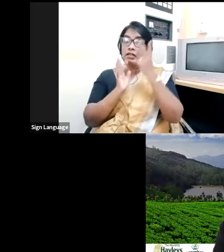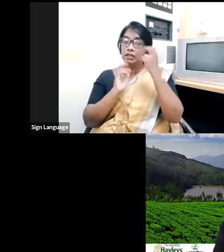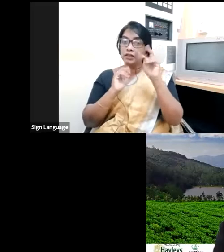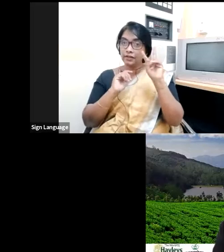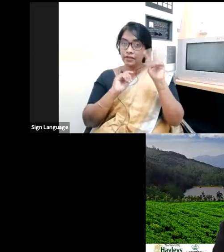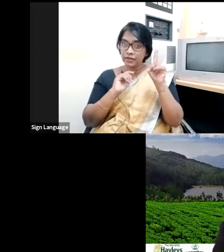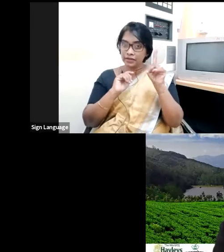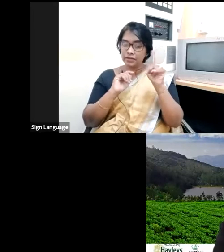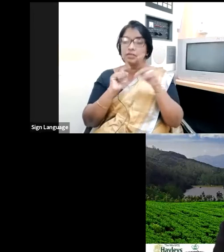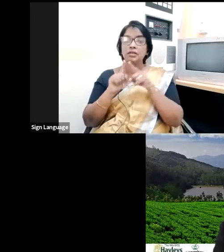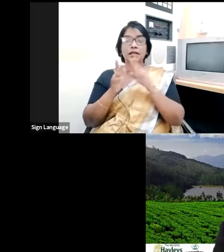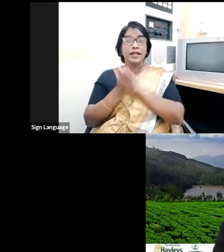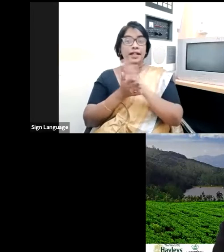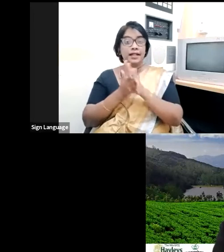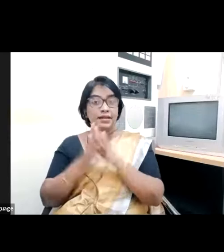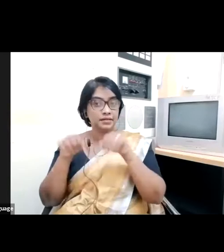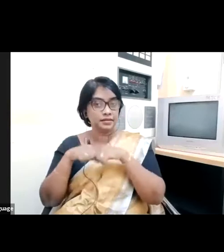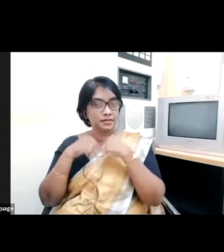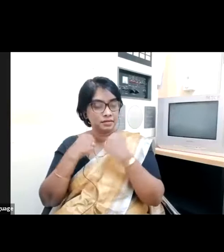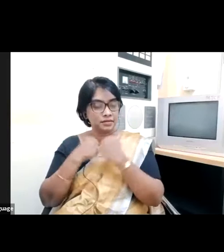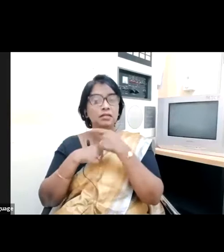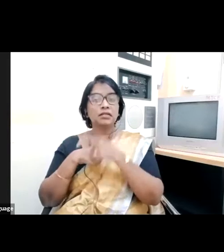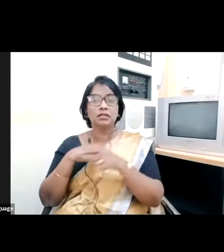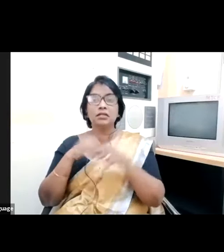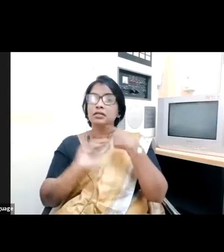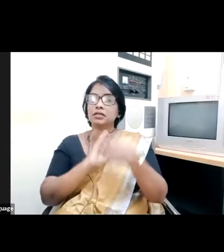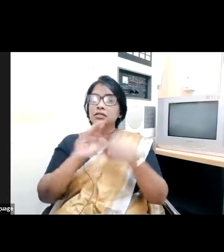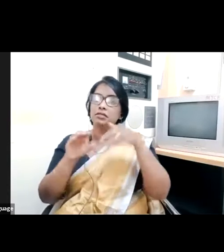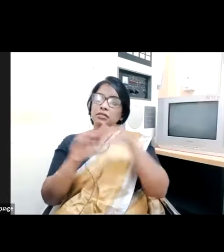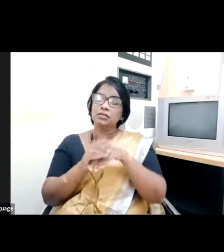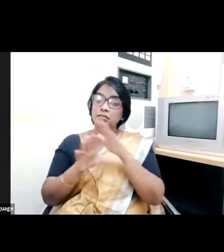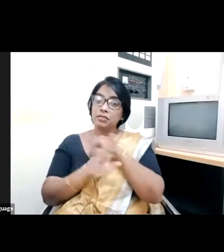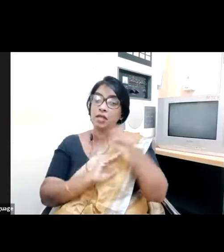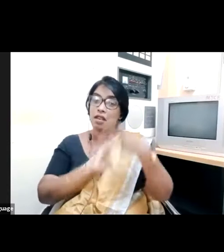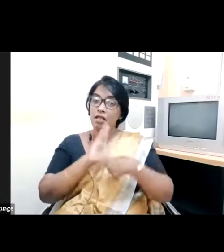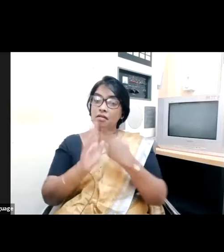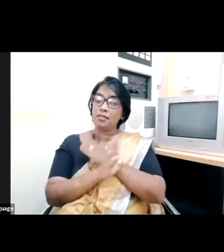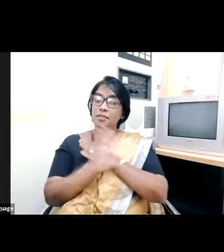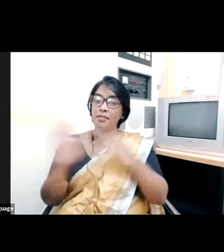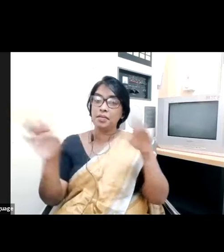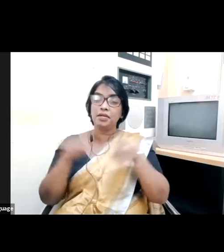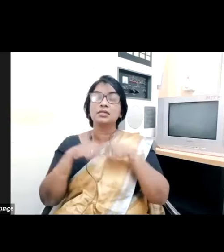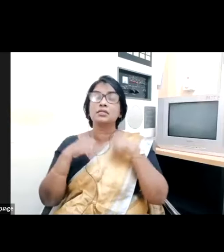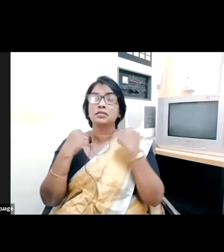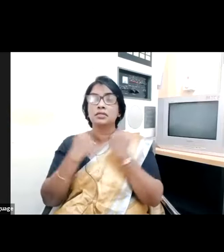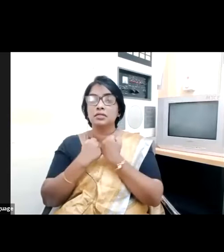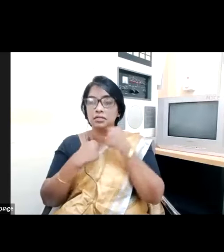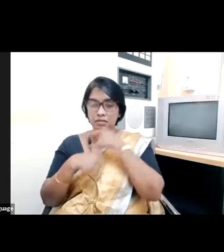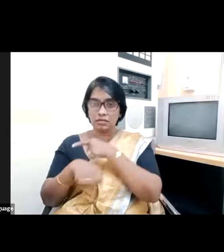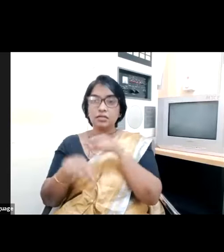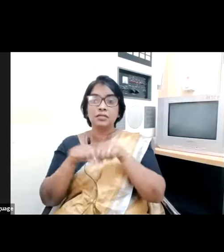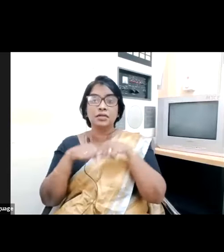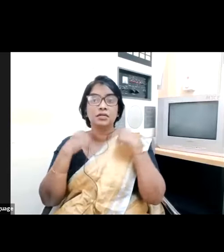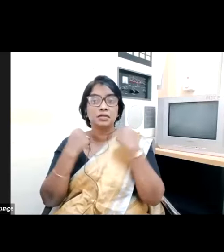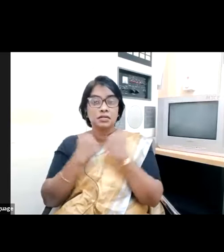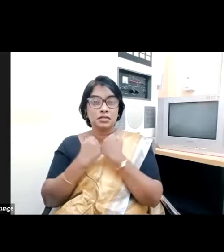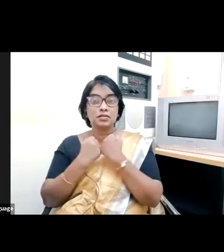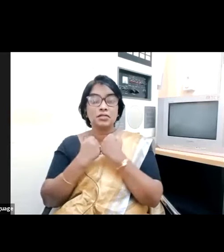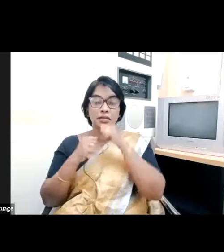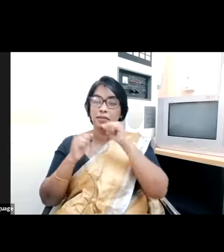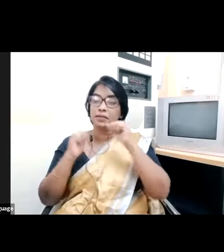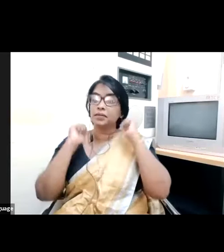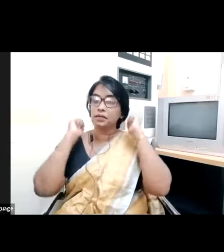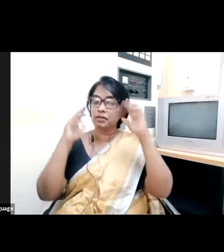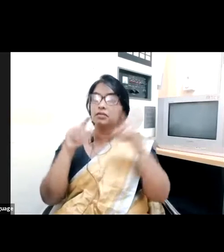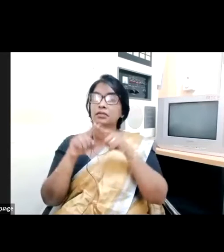largest conglomerates in Sri Lanka, to do their corporate sustainability project in planting a program called Kirulu,